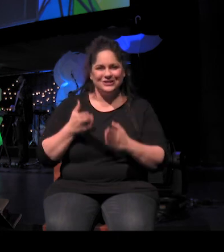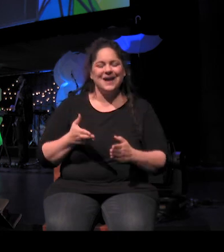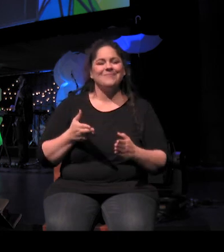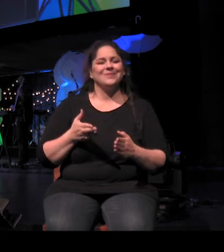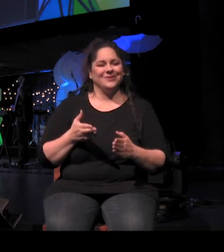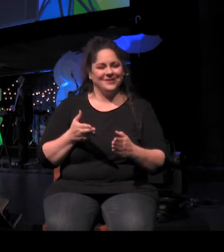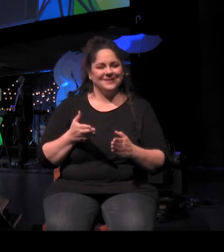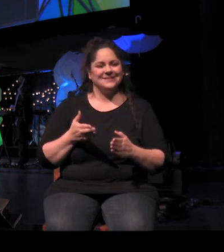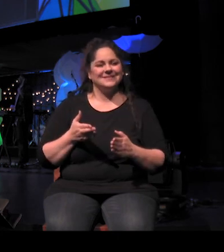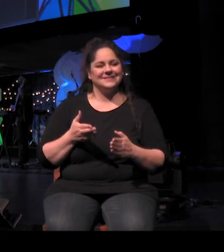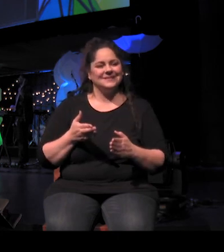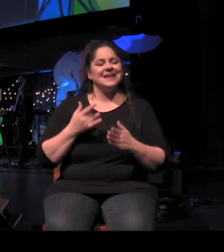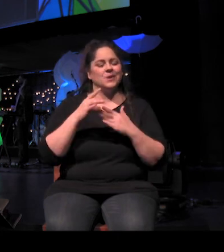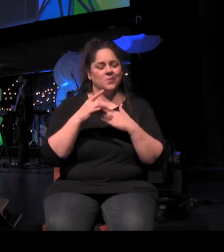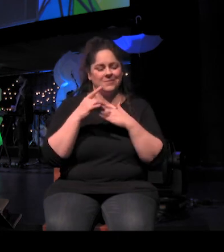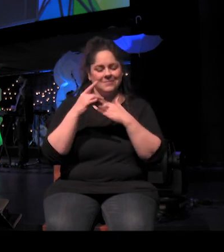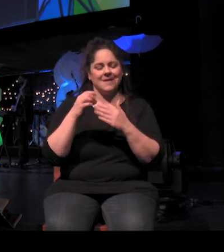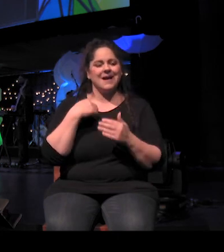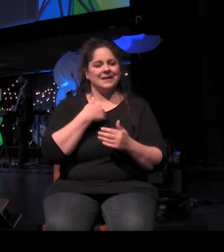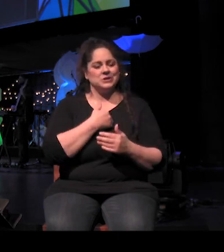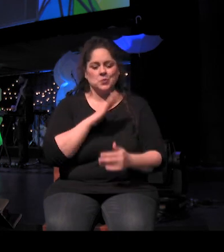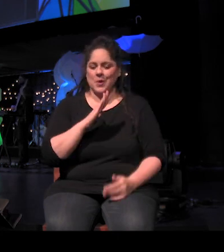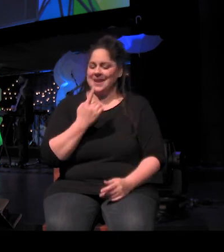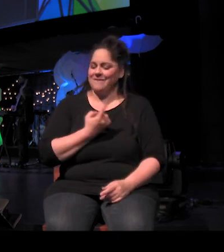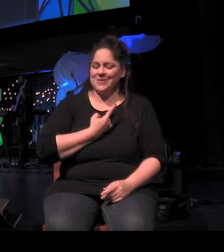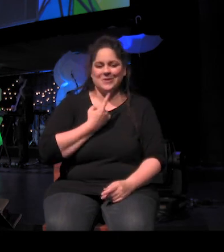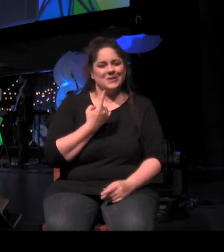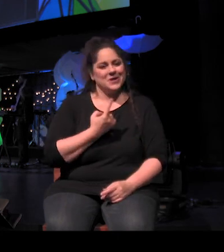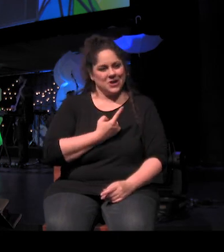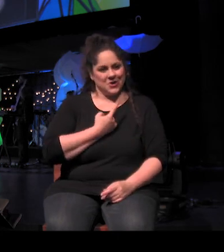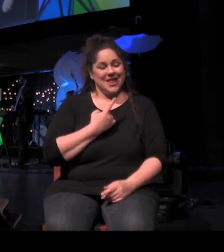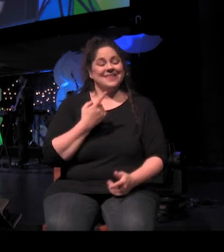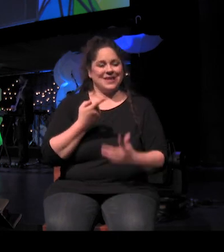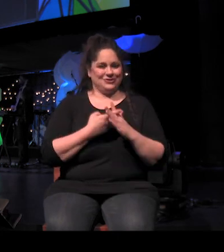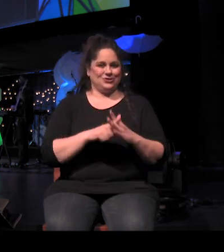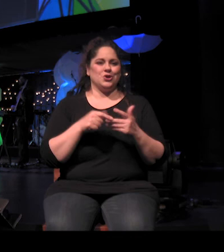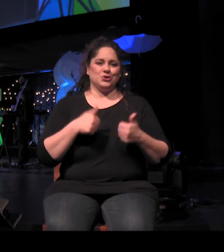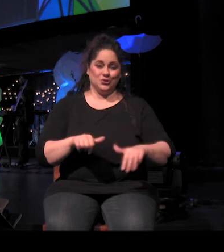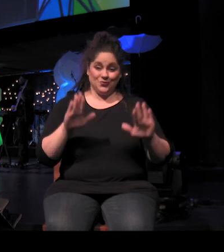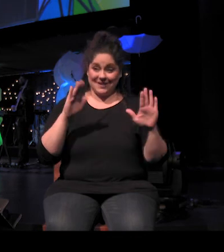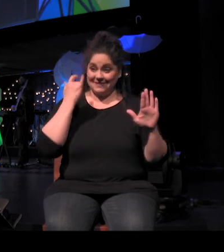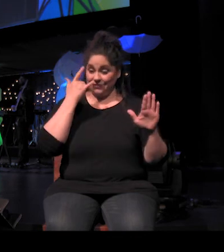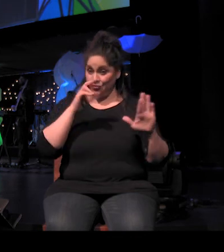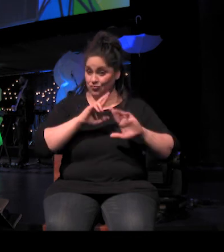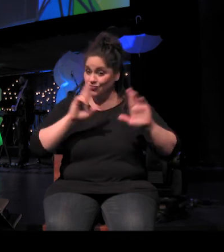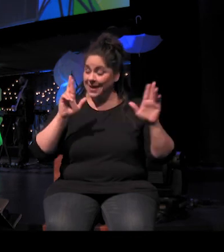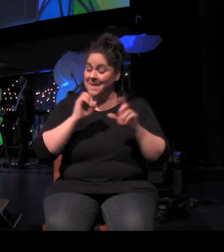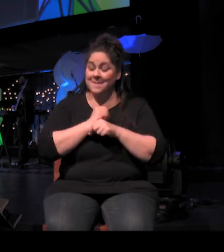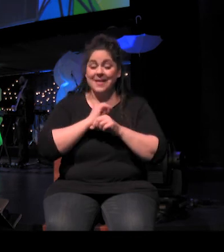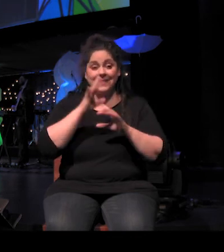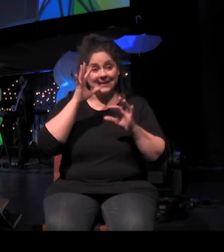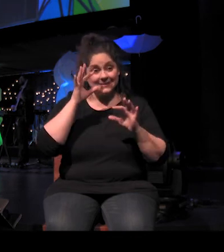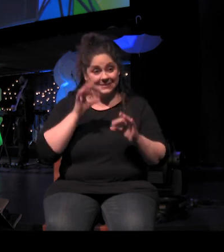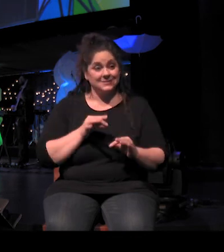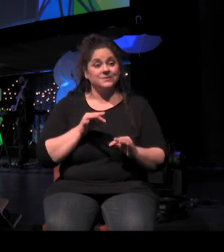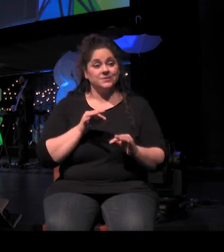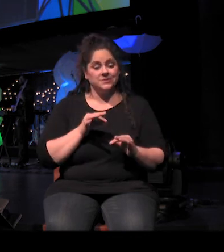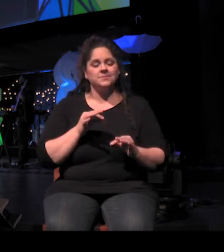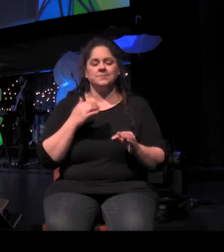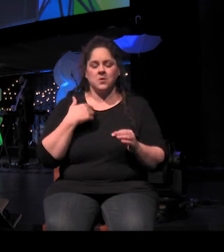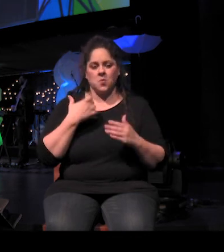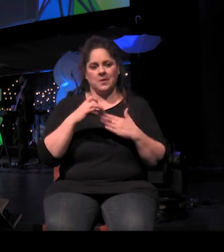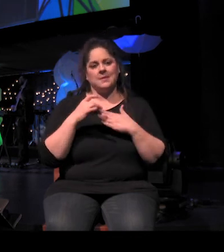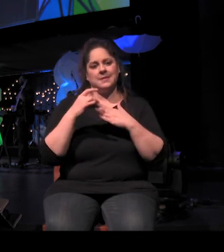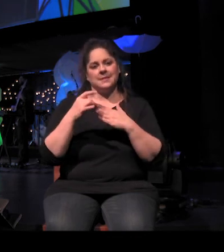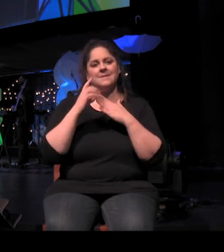alone. That's the starting point. And it's a starting point of surrender. So if you're ready to make that decision, I want to lead you